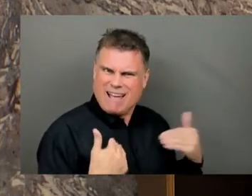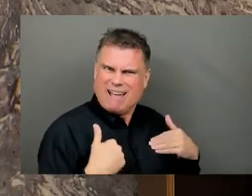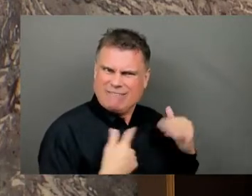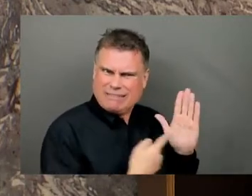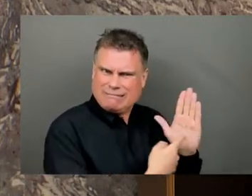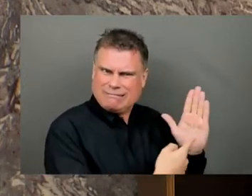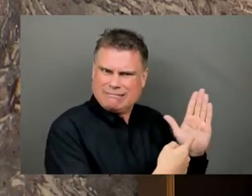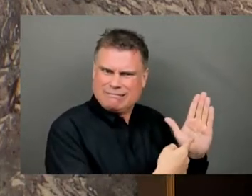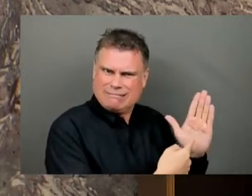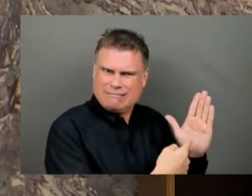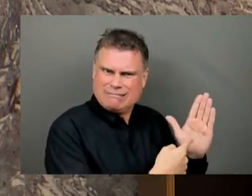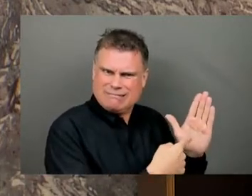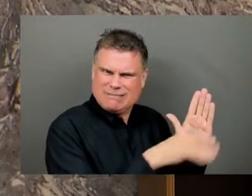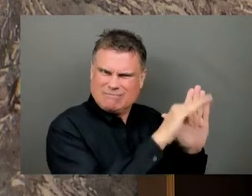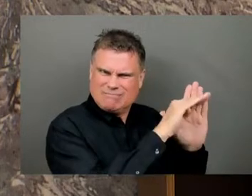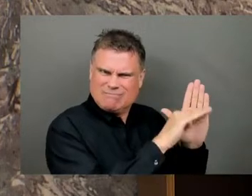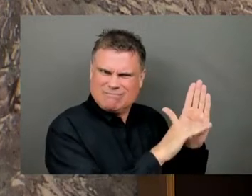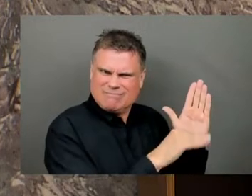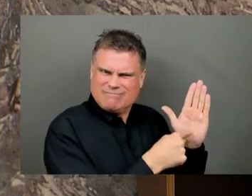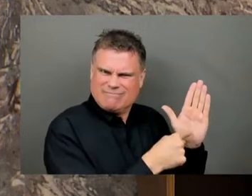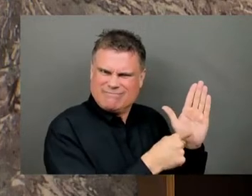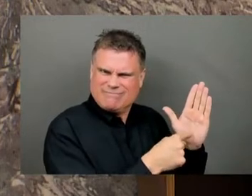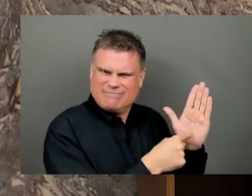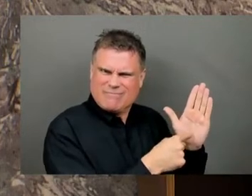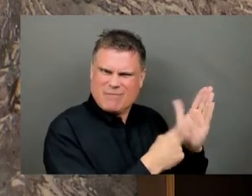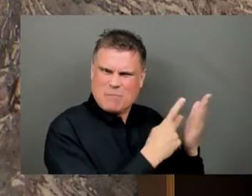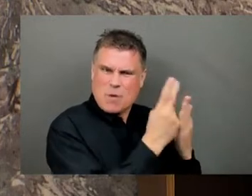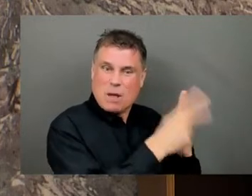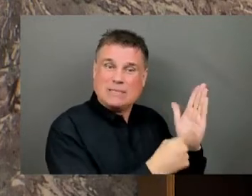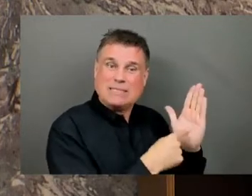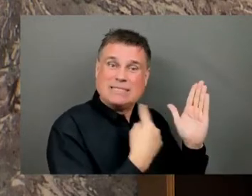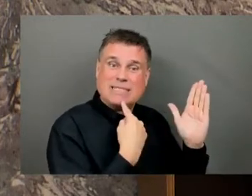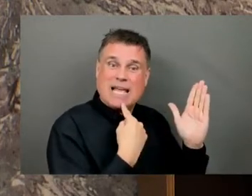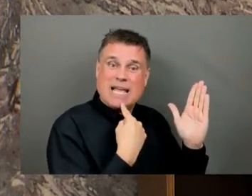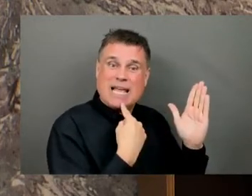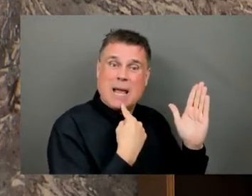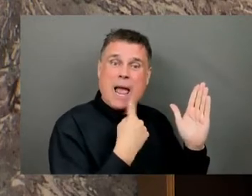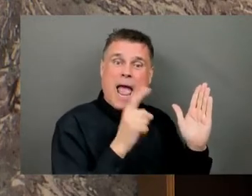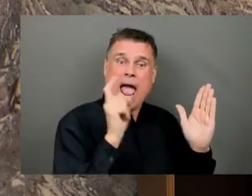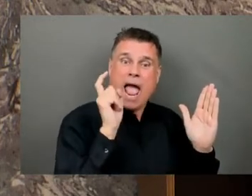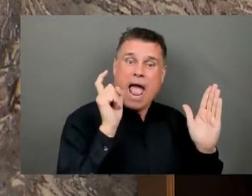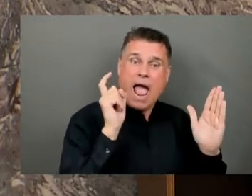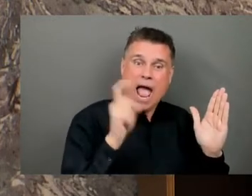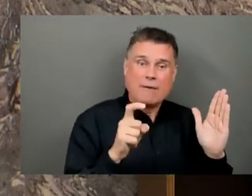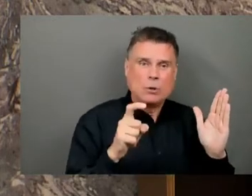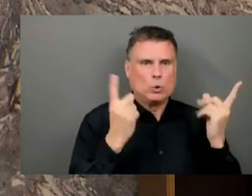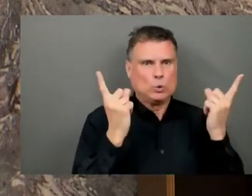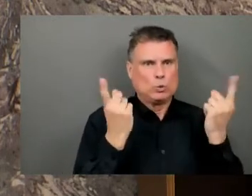needed to do to have a higher degree of possibility of success in